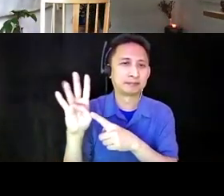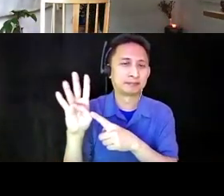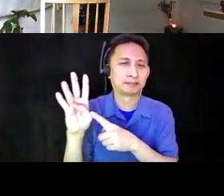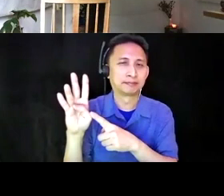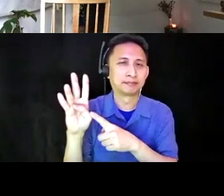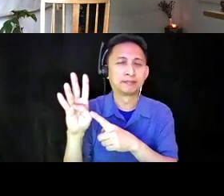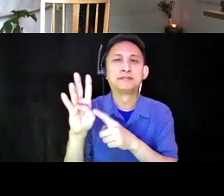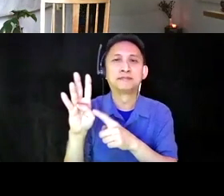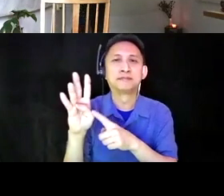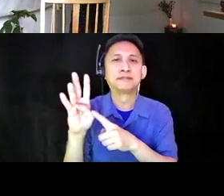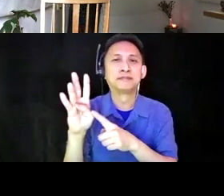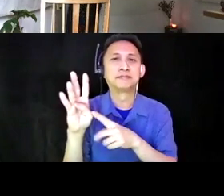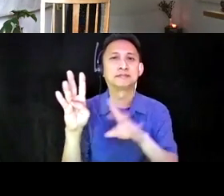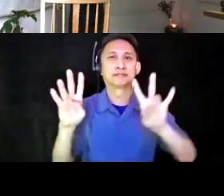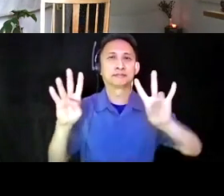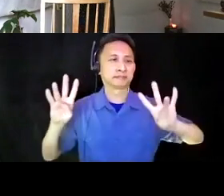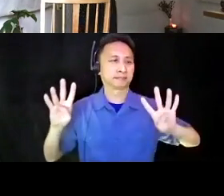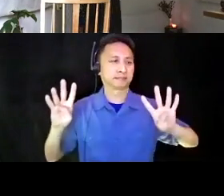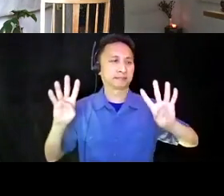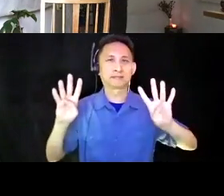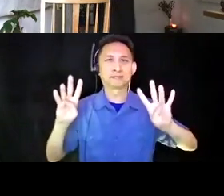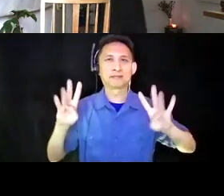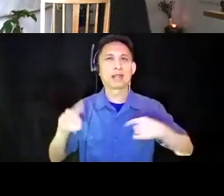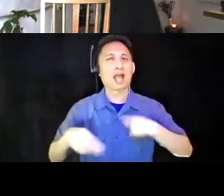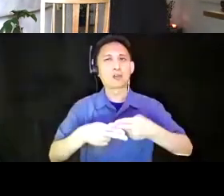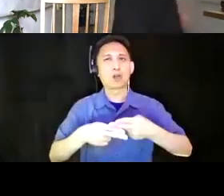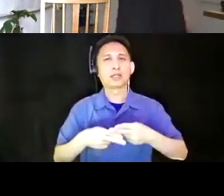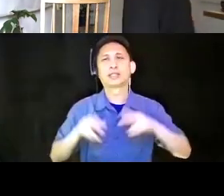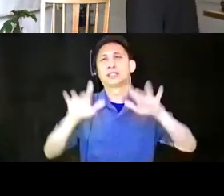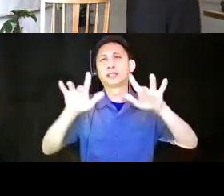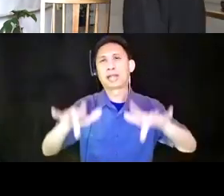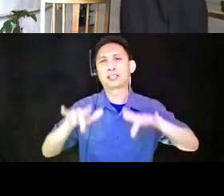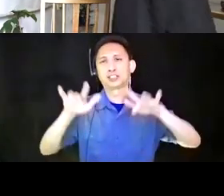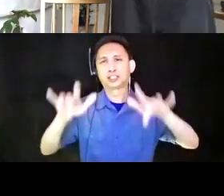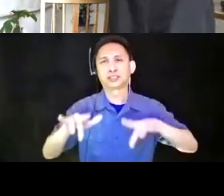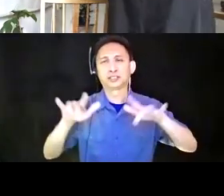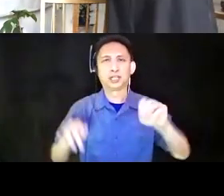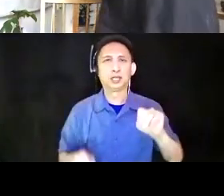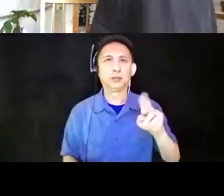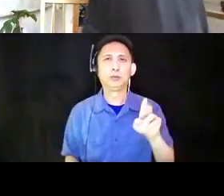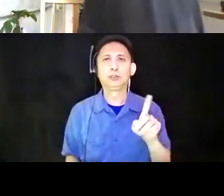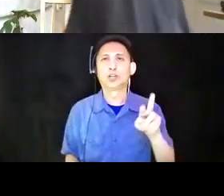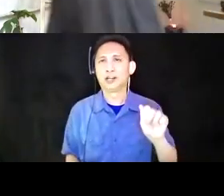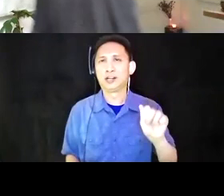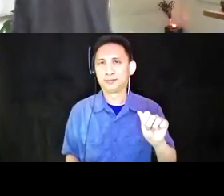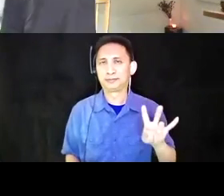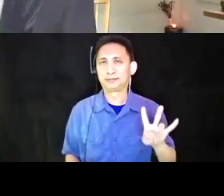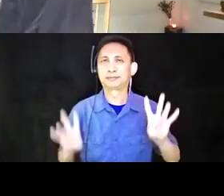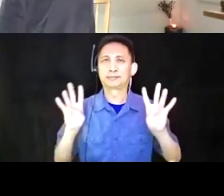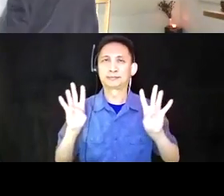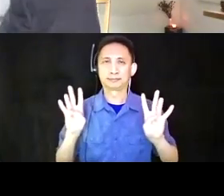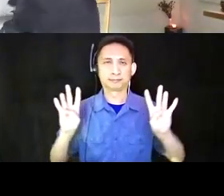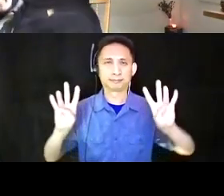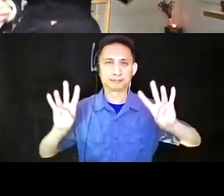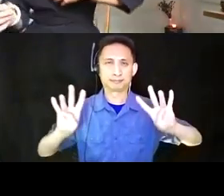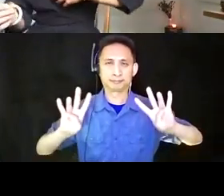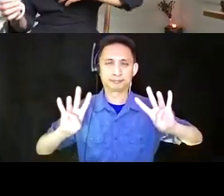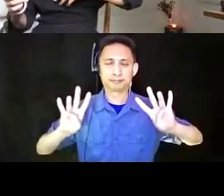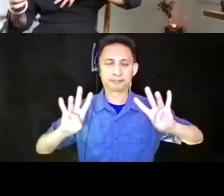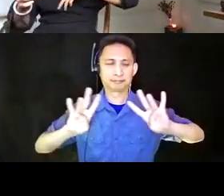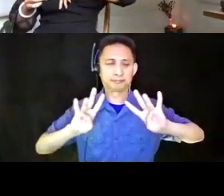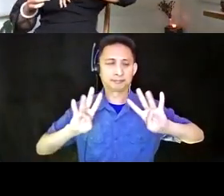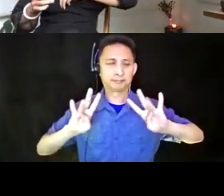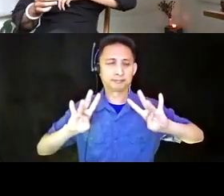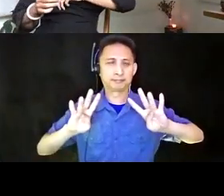And I like to call this the compassion mudra. So we also talked about how the fingers are associated